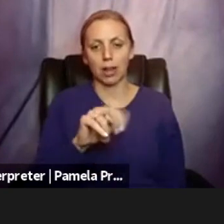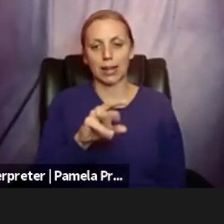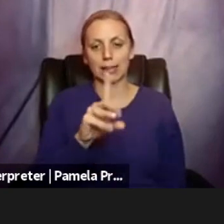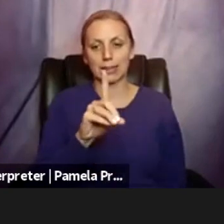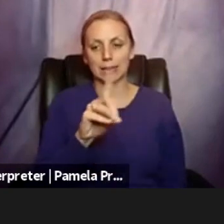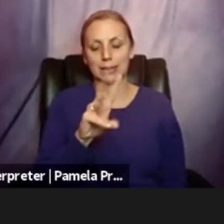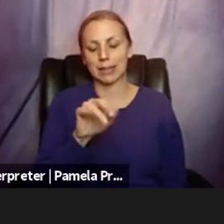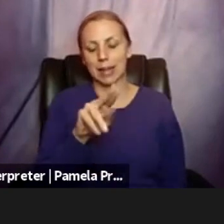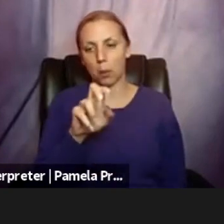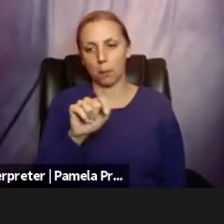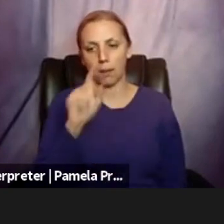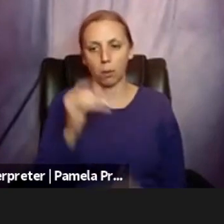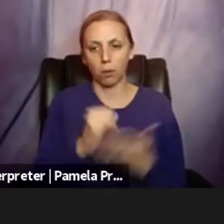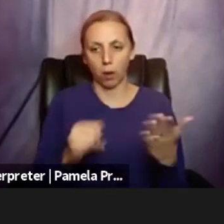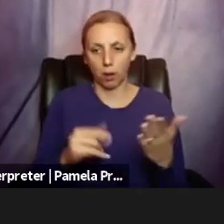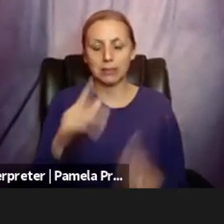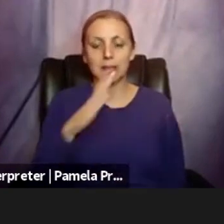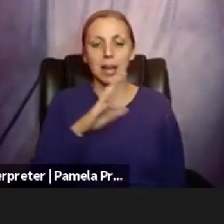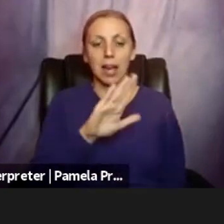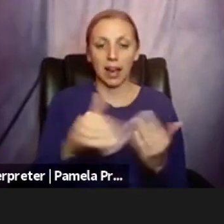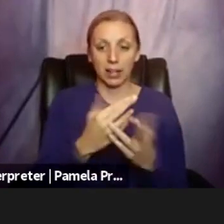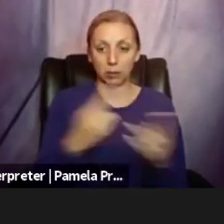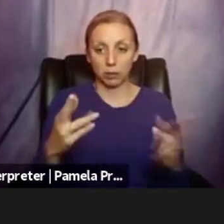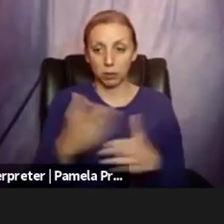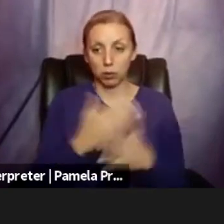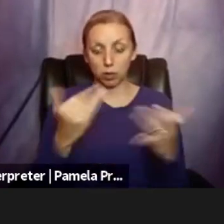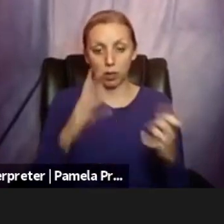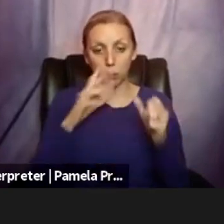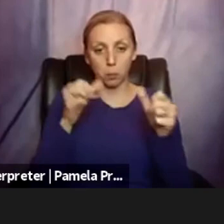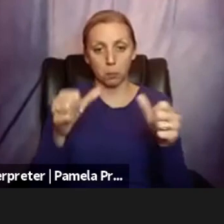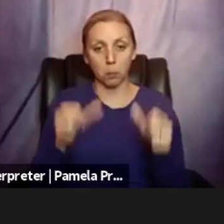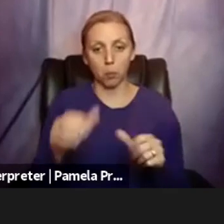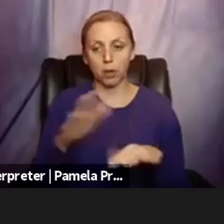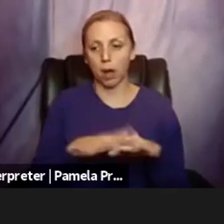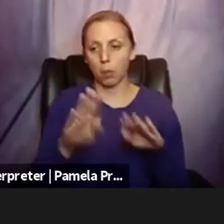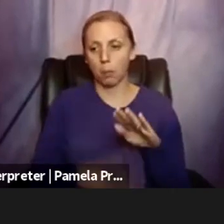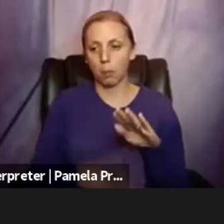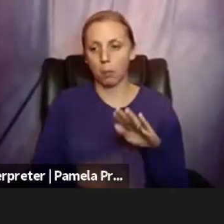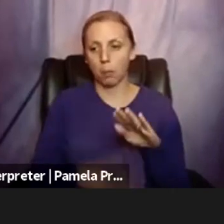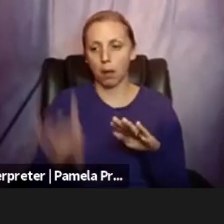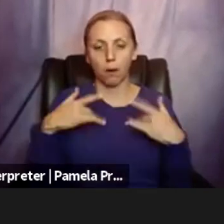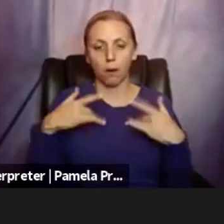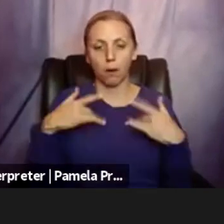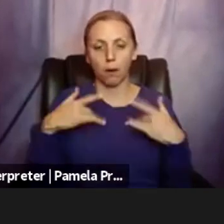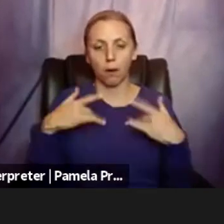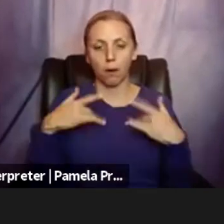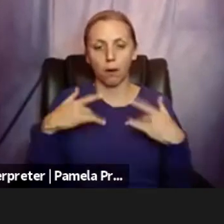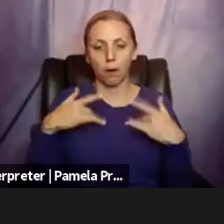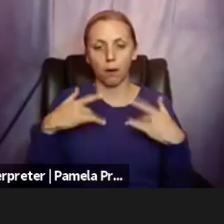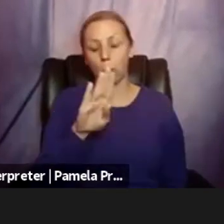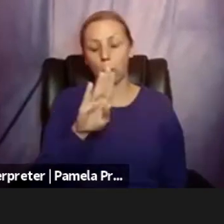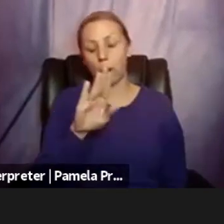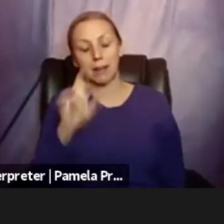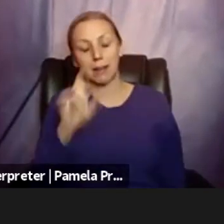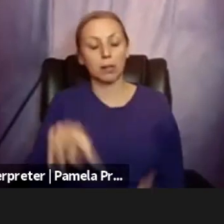Any resources shared today will be posted on the bottom of the event webpage on dance.nyc, and will also